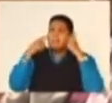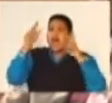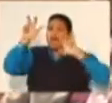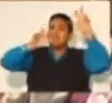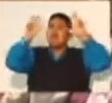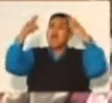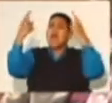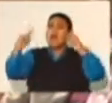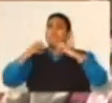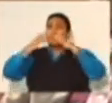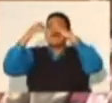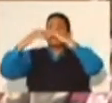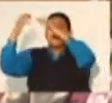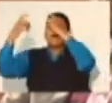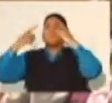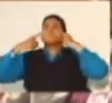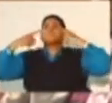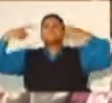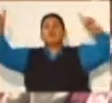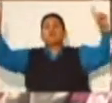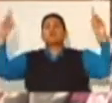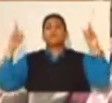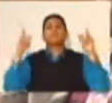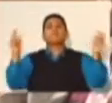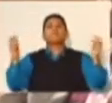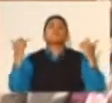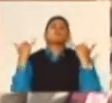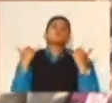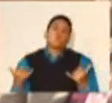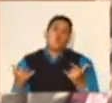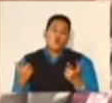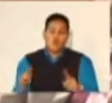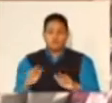can have prosperity right now in our country.